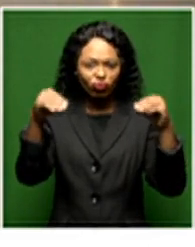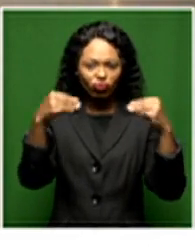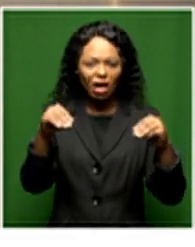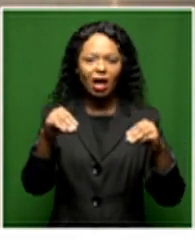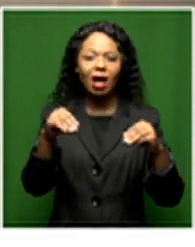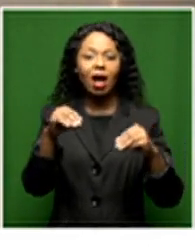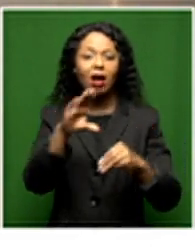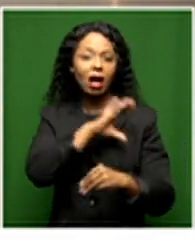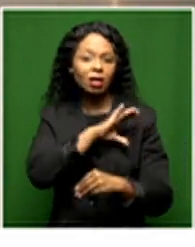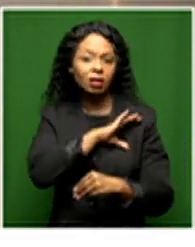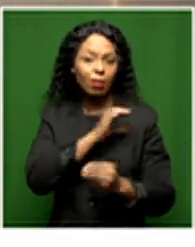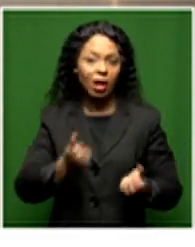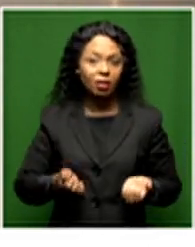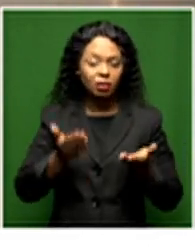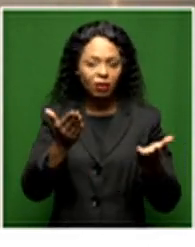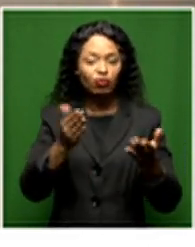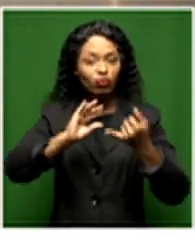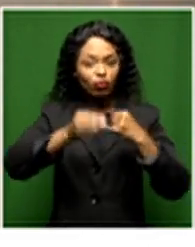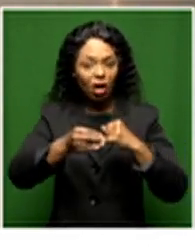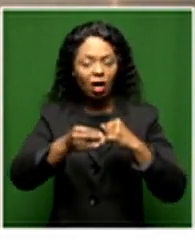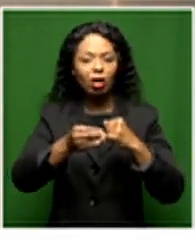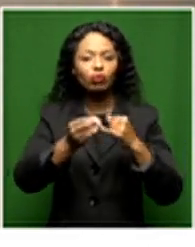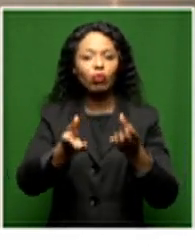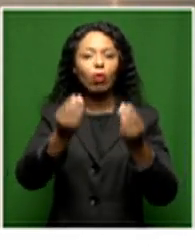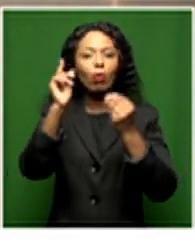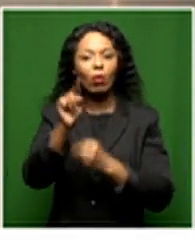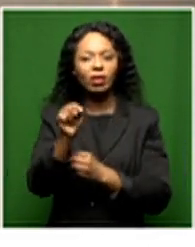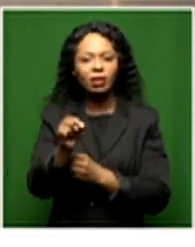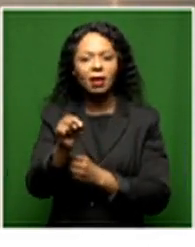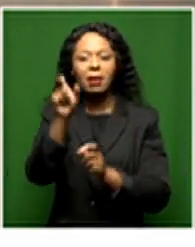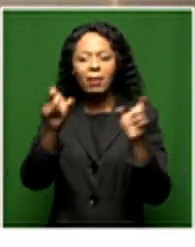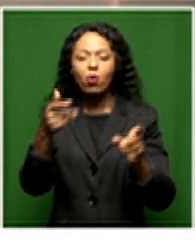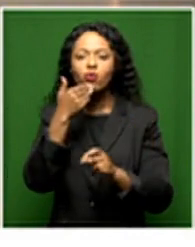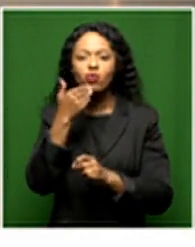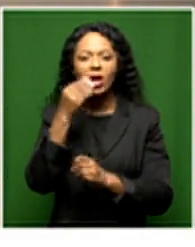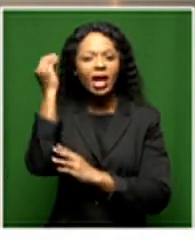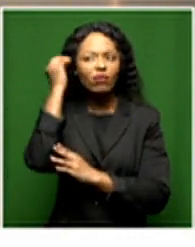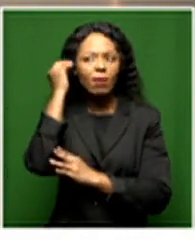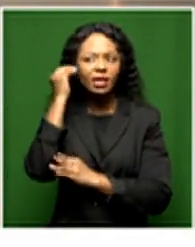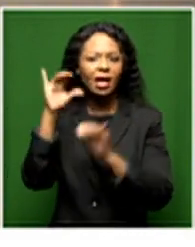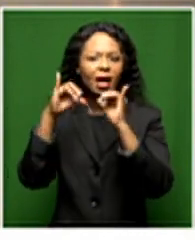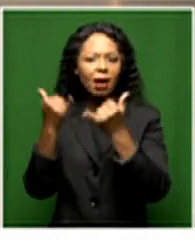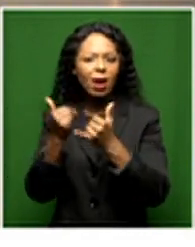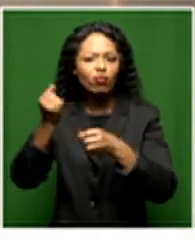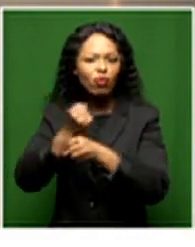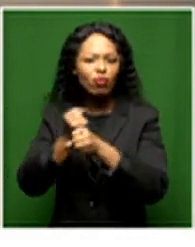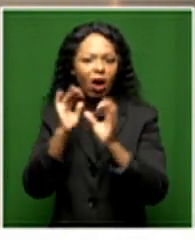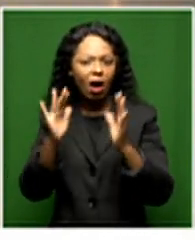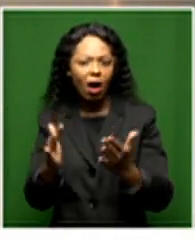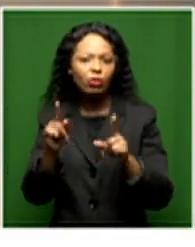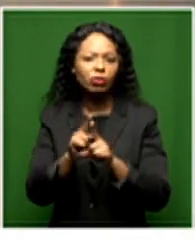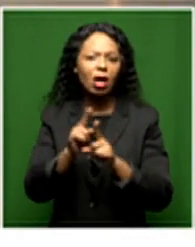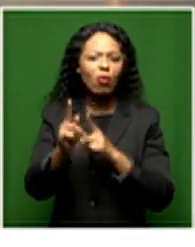customer service, effectively what you're trying to reach are the people who have the most amount of information about how the company functions, how it operates in relation to